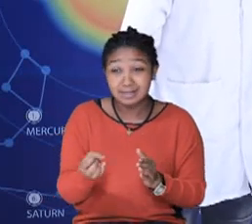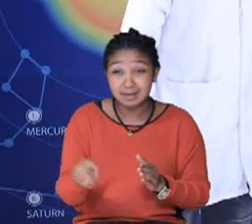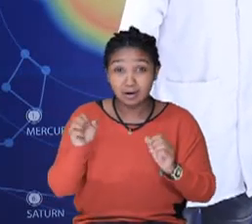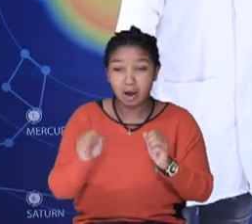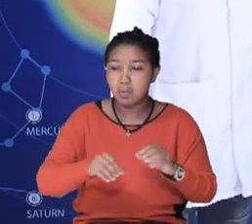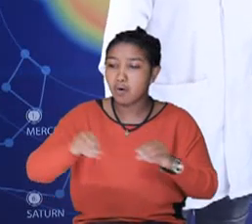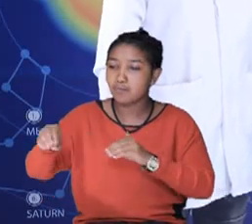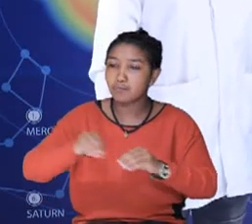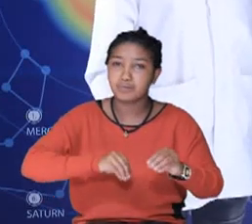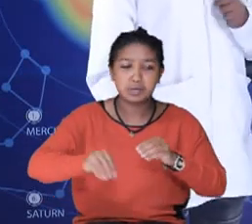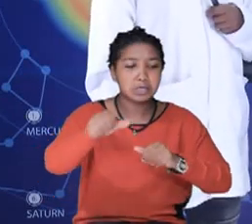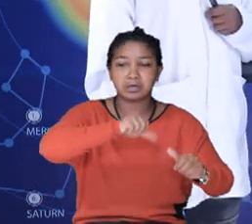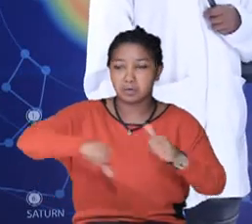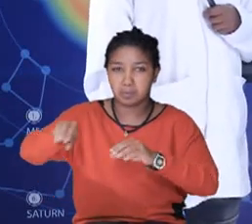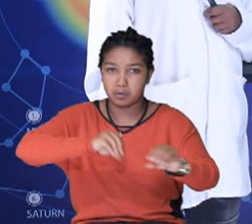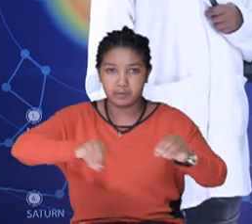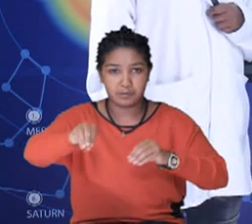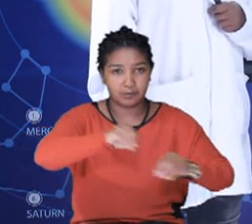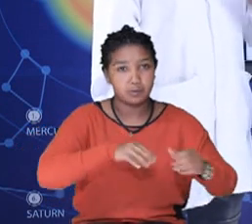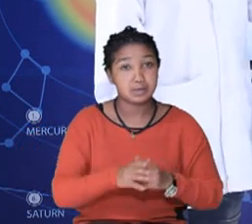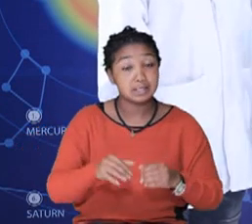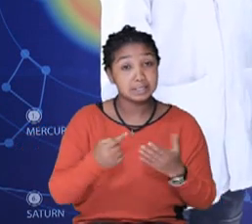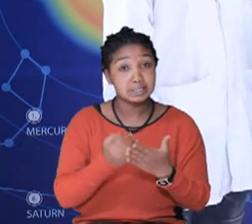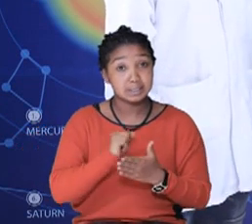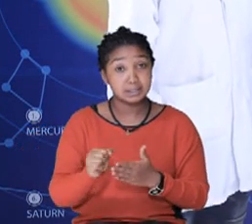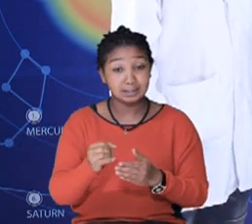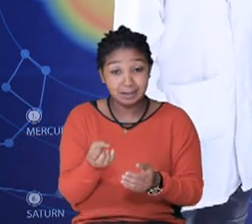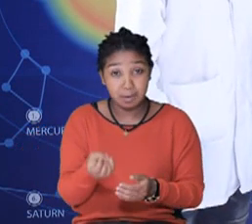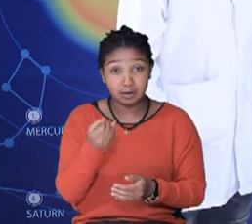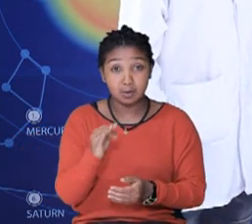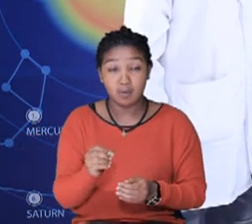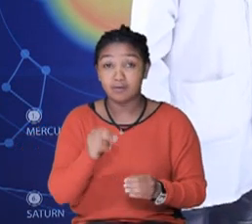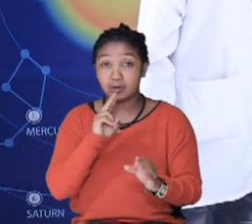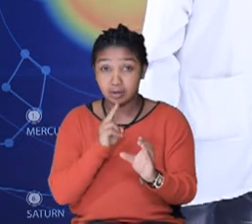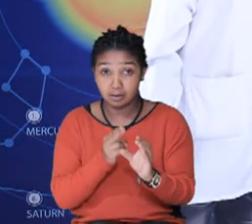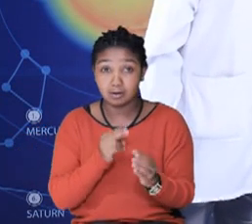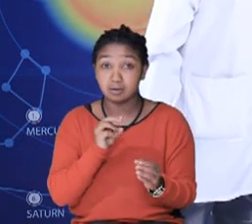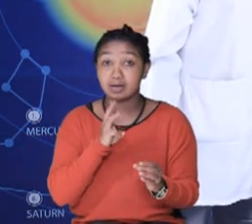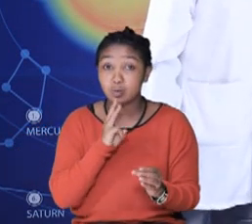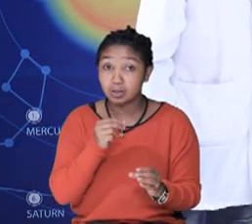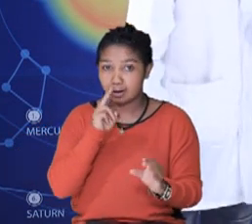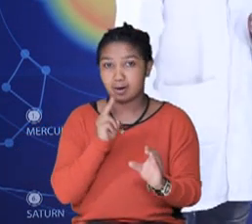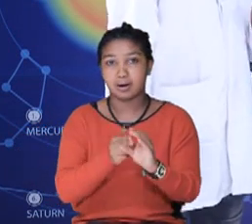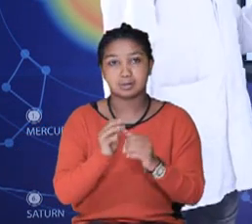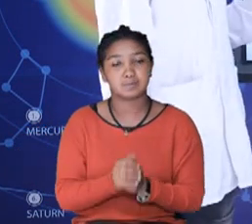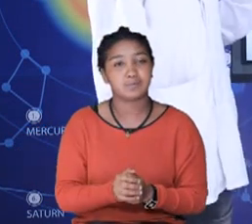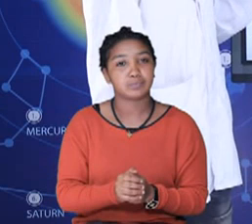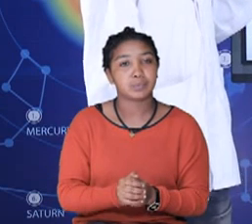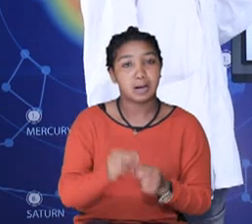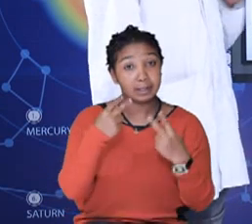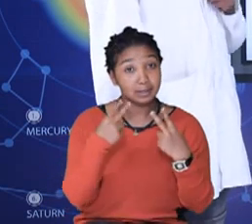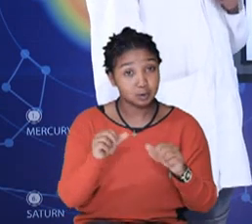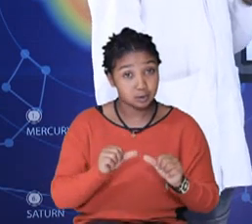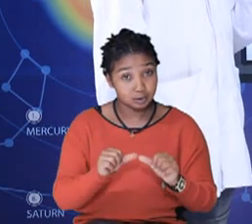particle can move past each other. This is the particle of liquid and the particle of gas. Well,